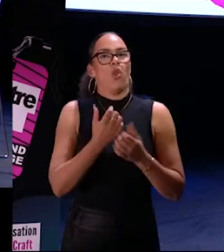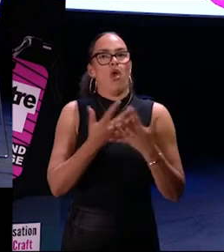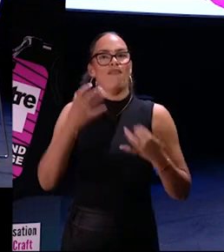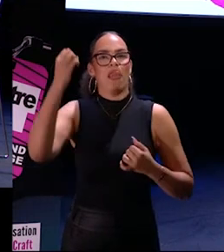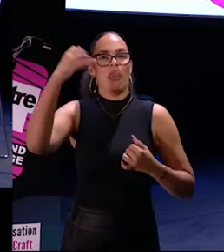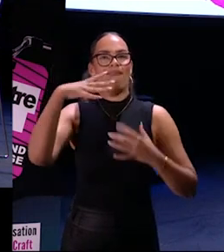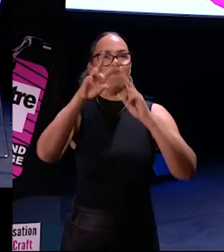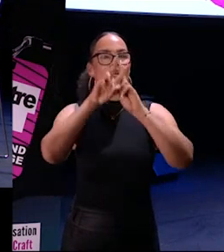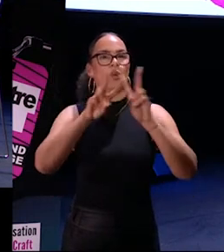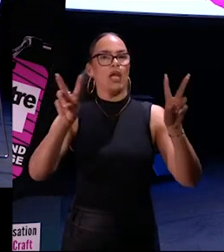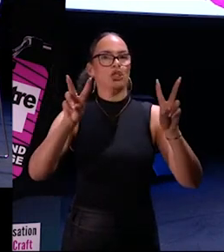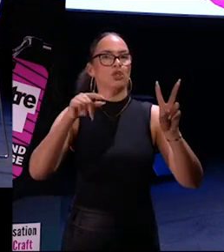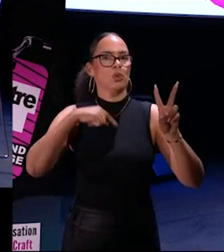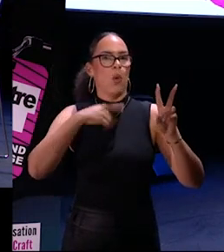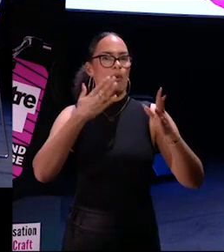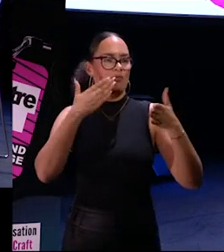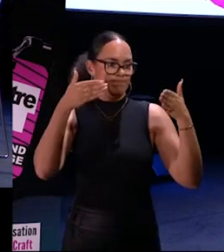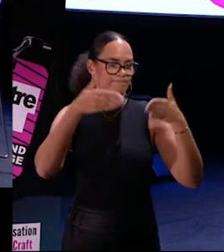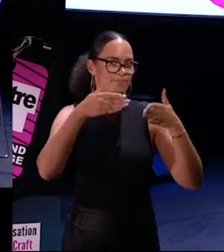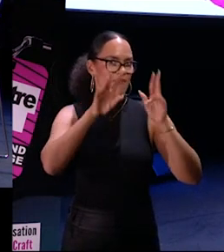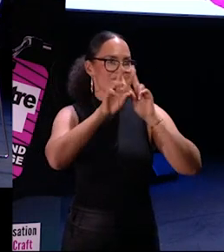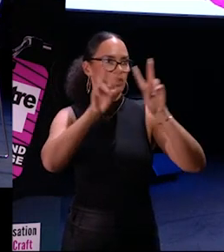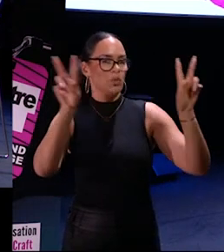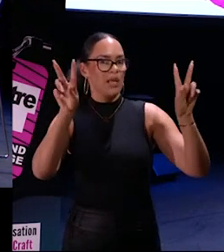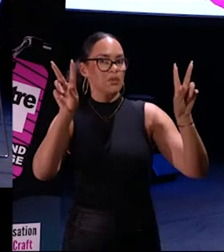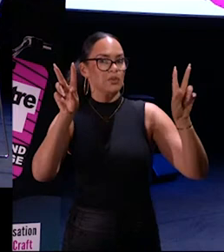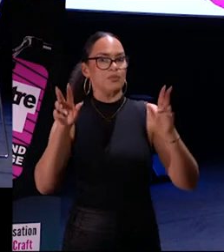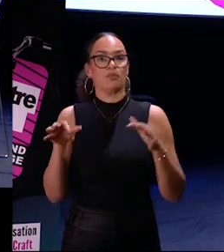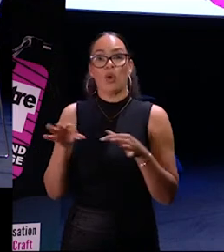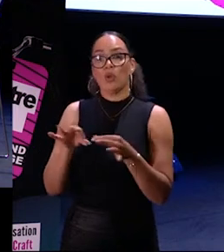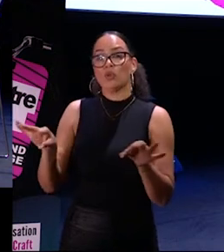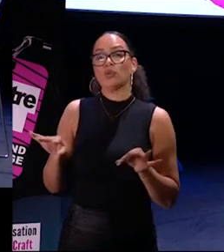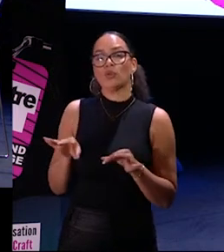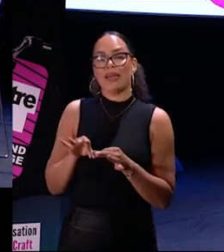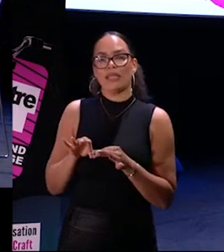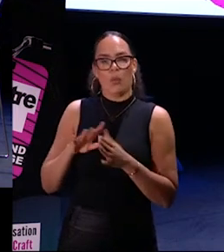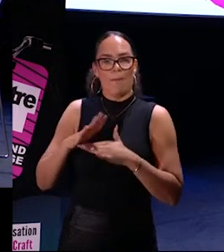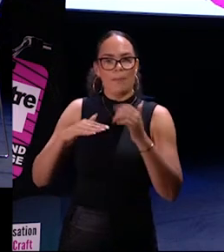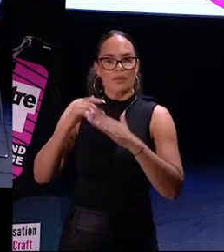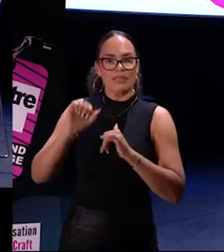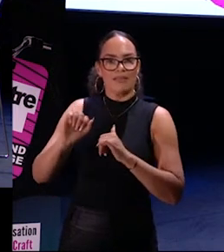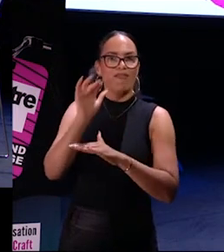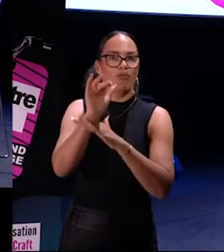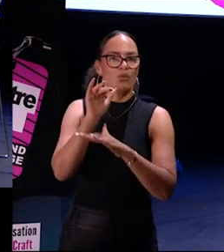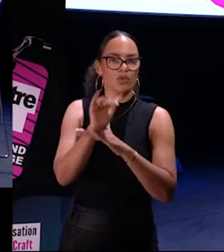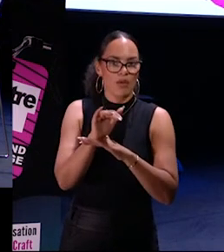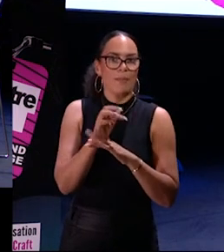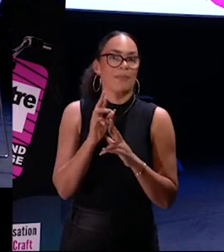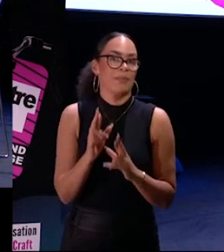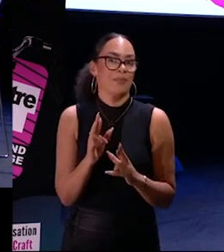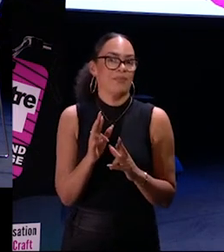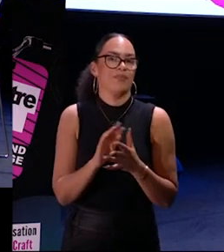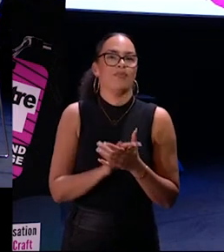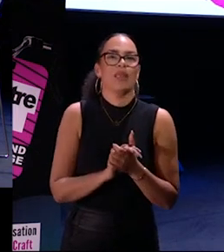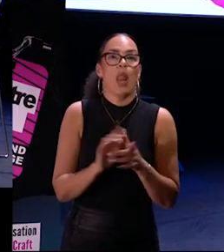starting to work a lot on visualization with a visualization suite. We're building that hopefully in the future. And we're about to go to an